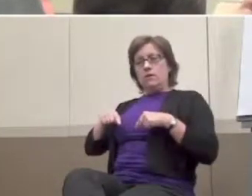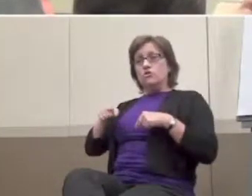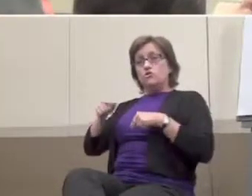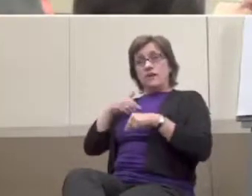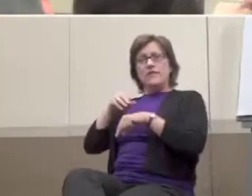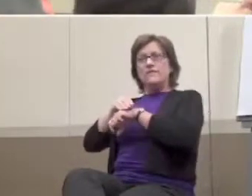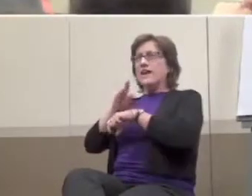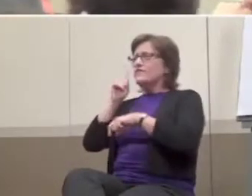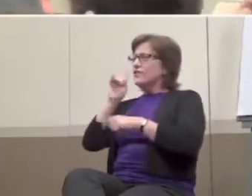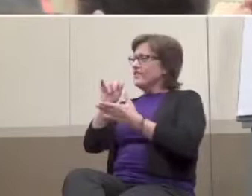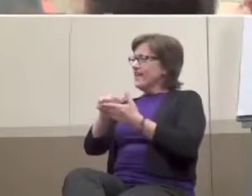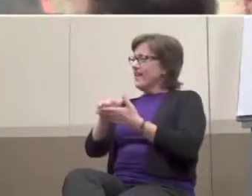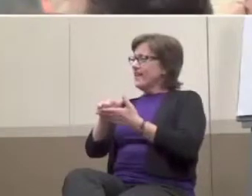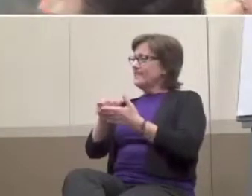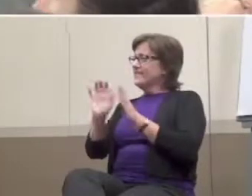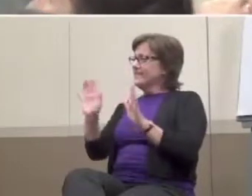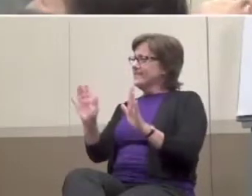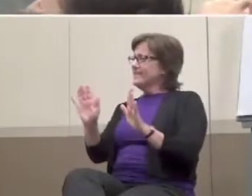for that?